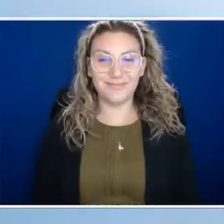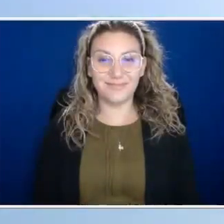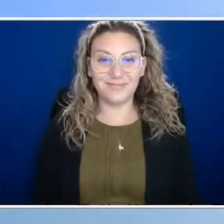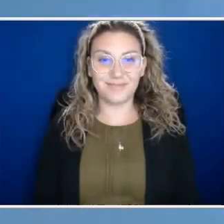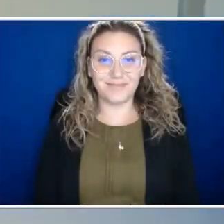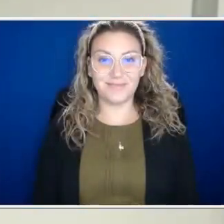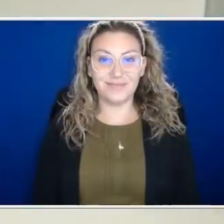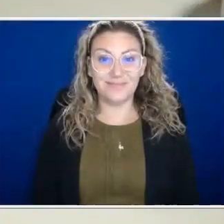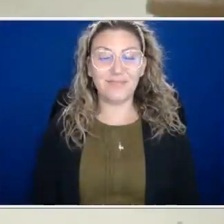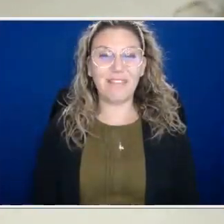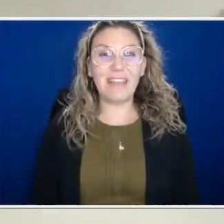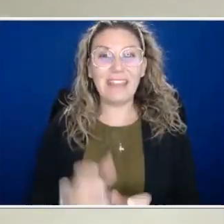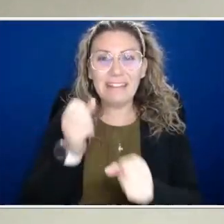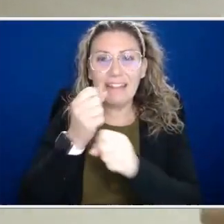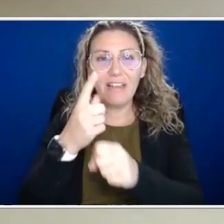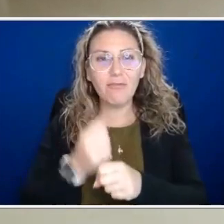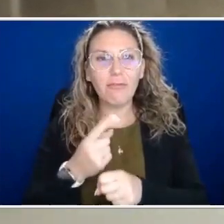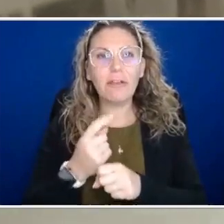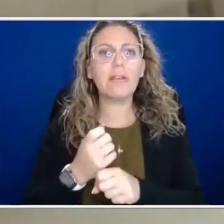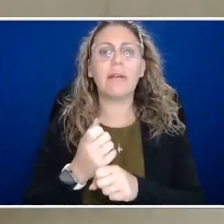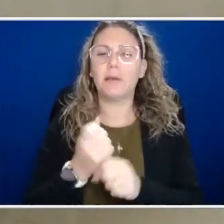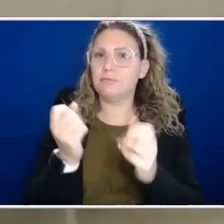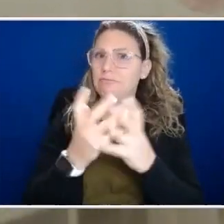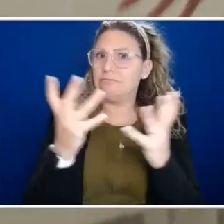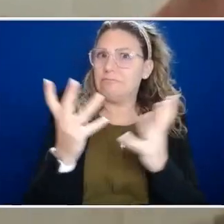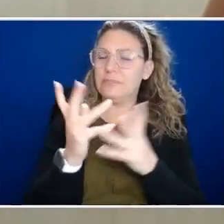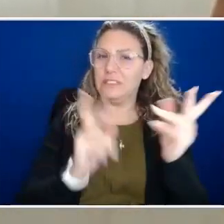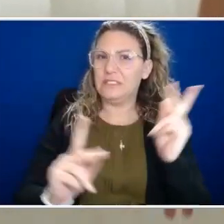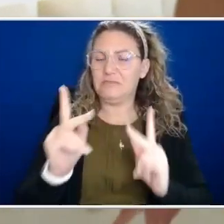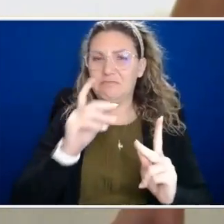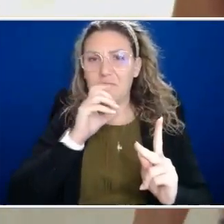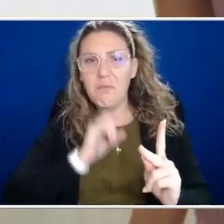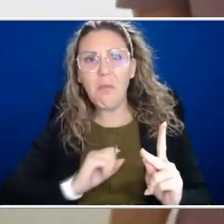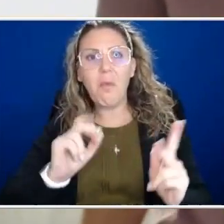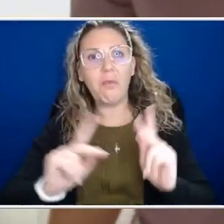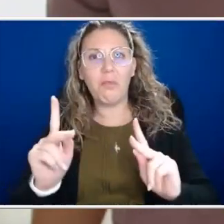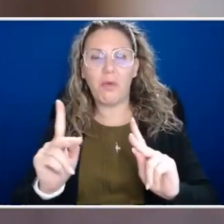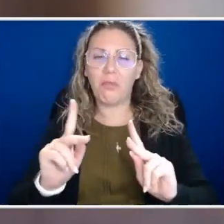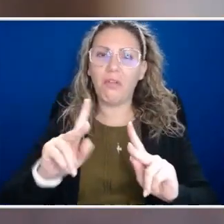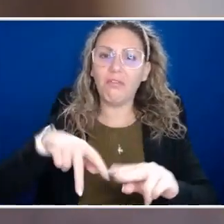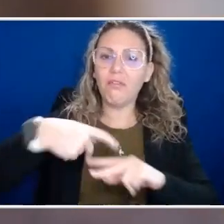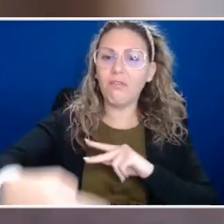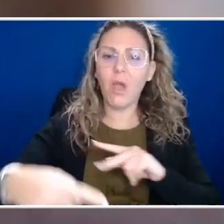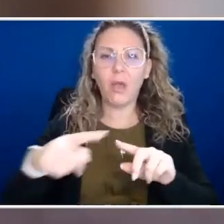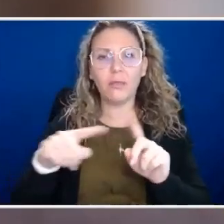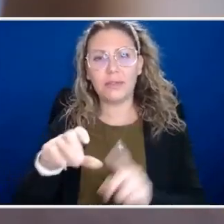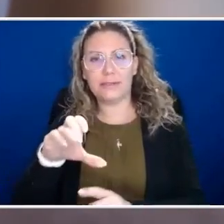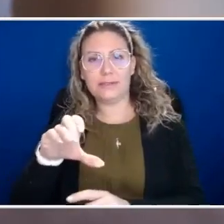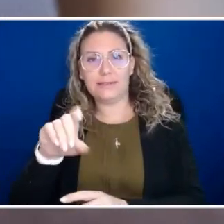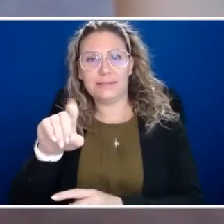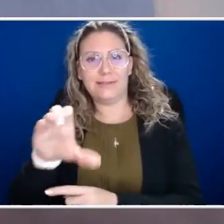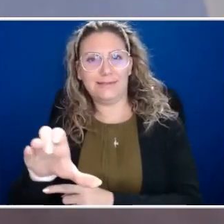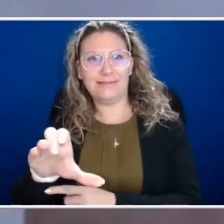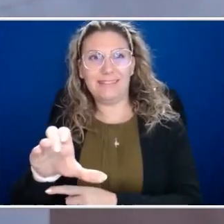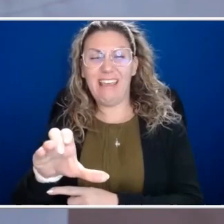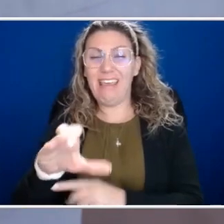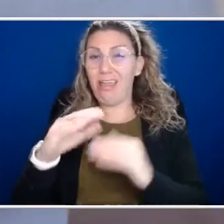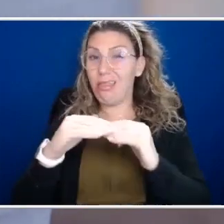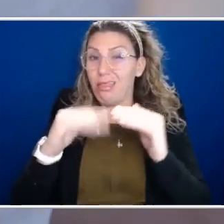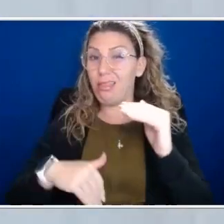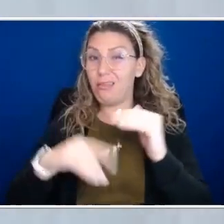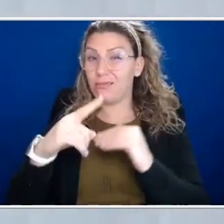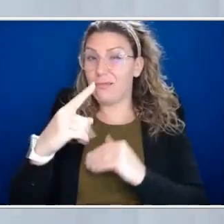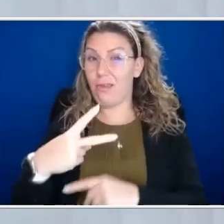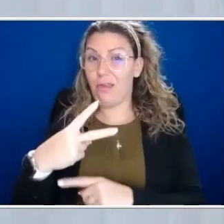Each year, millions of older people fall. But the CDC reports less than half tell their doctor, increasing the risk of